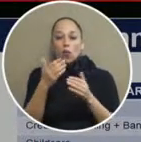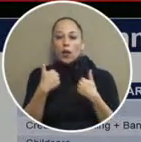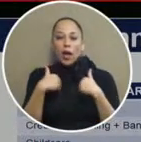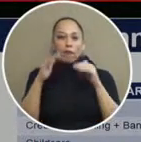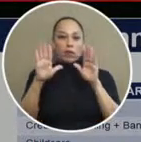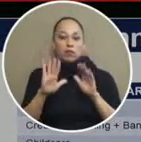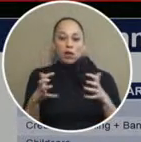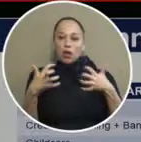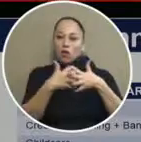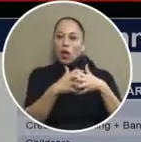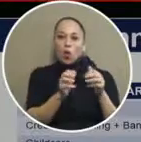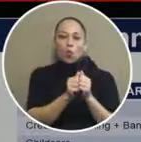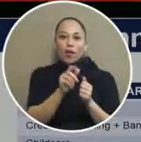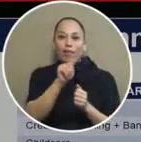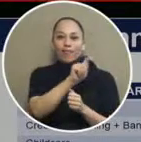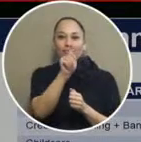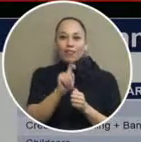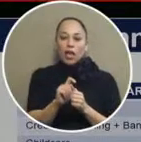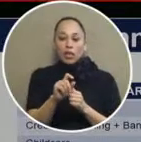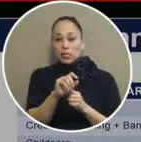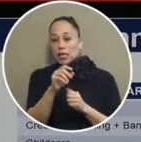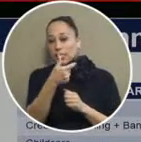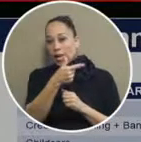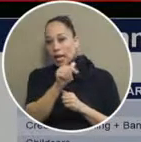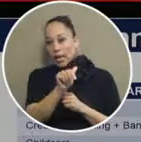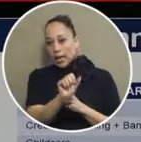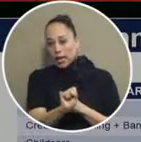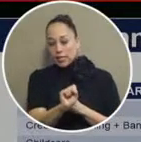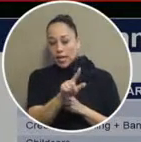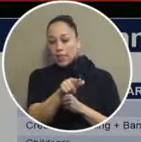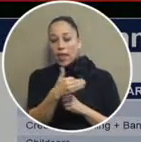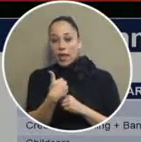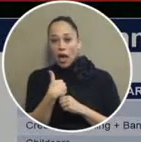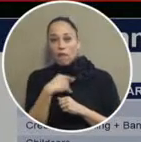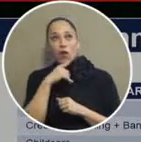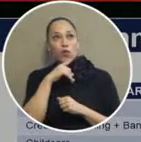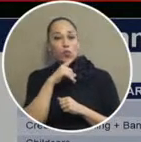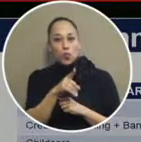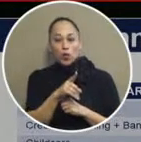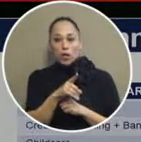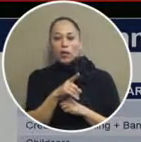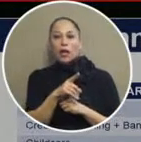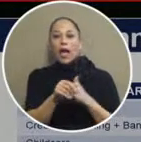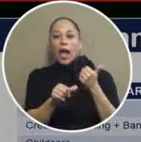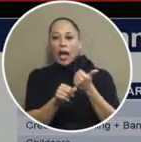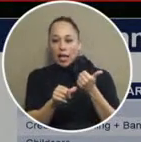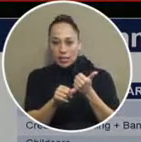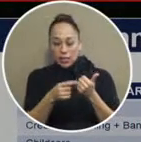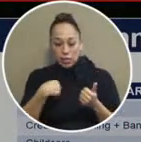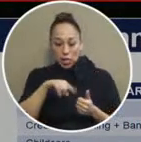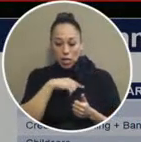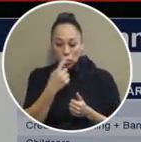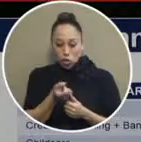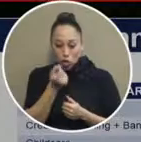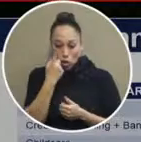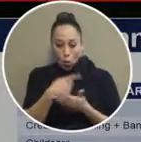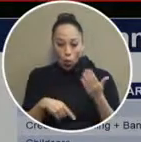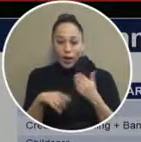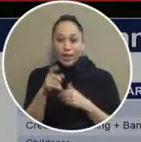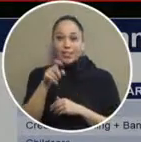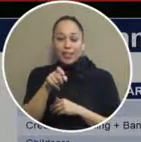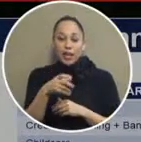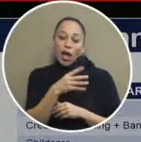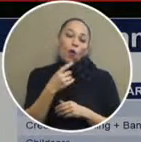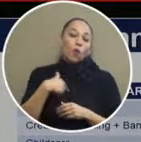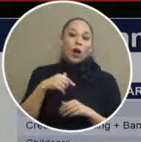tremendous partnership with Texas Gas. They have really assisted us in understanding what the need is,